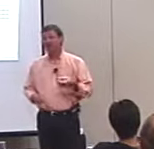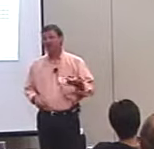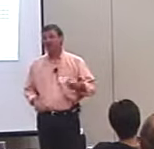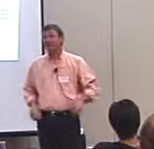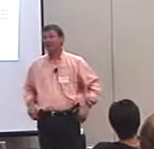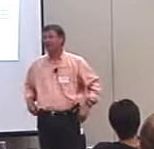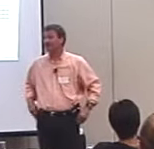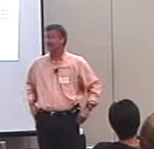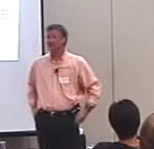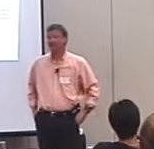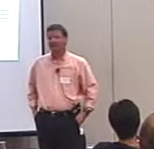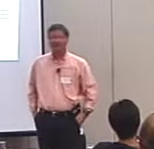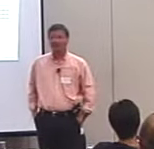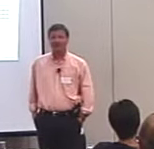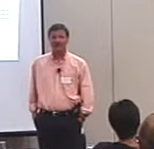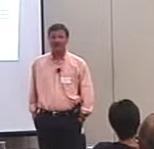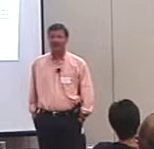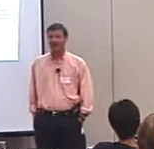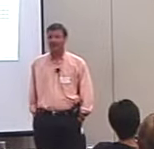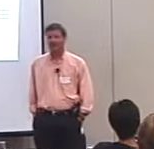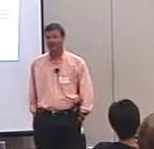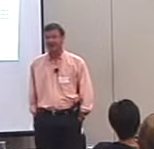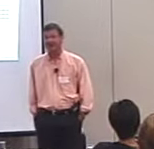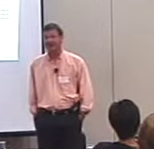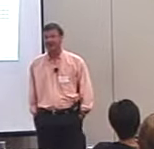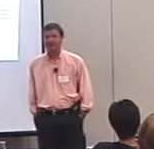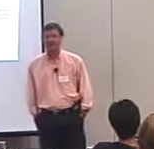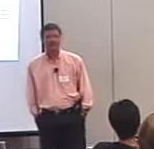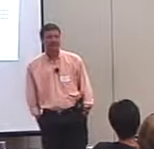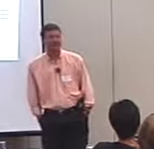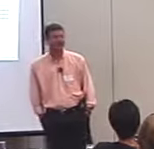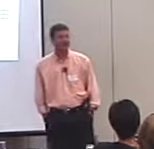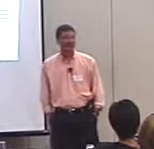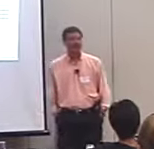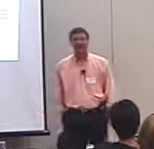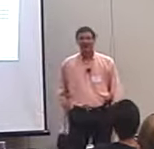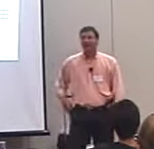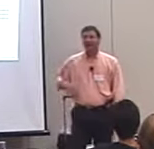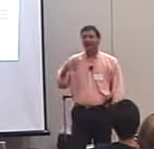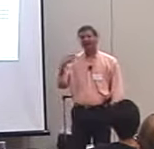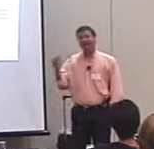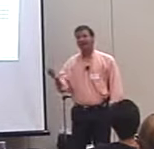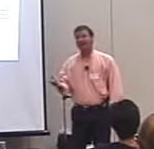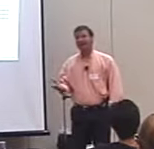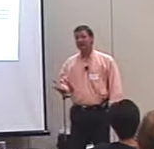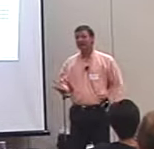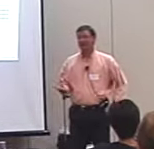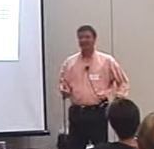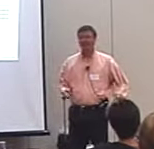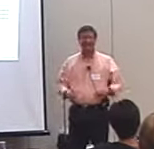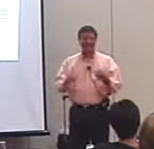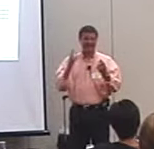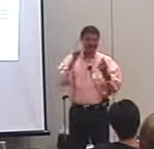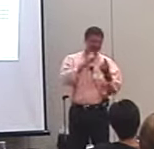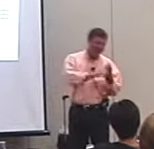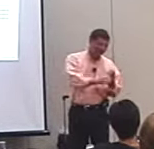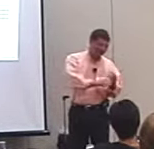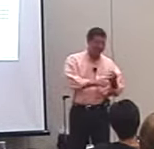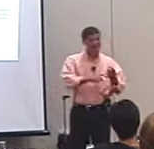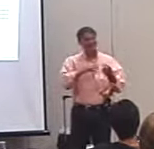I really am, it's really a great thing that you brought her to our attention because a lot of people would have just ignored it. What I've tried a couple times with kids like that